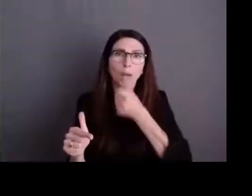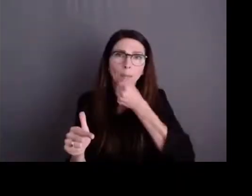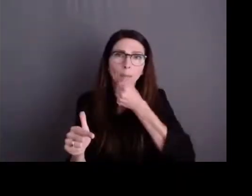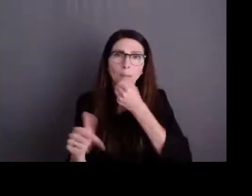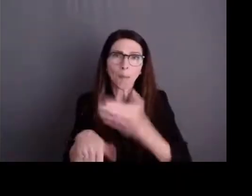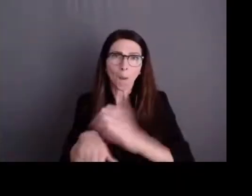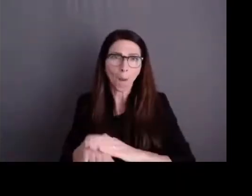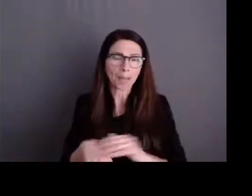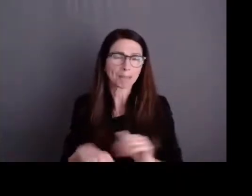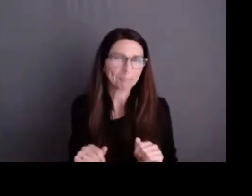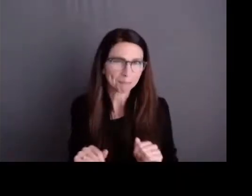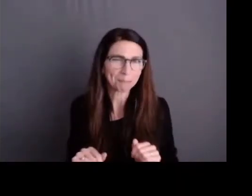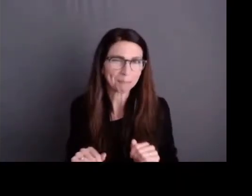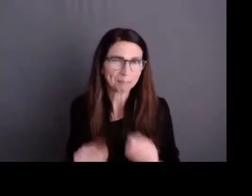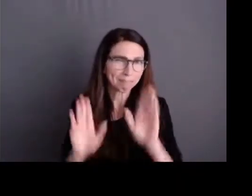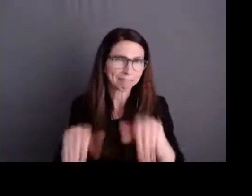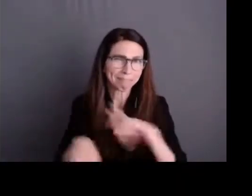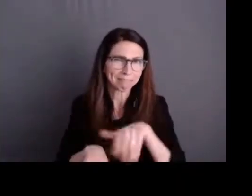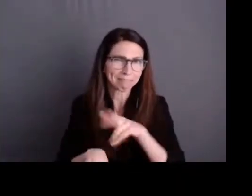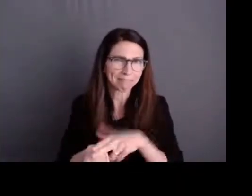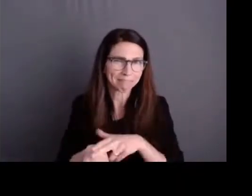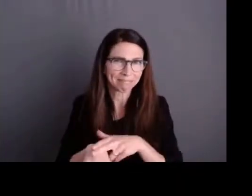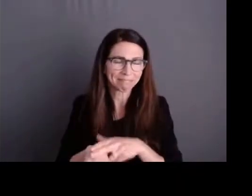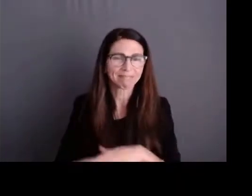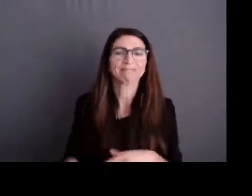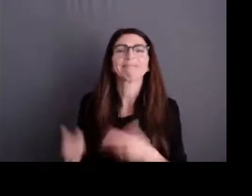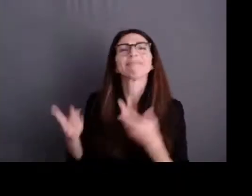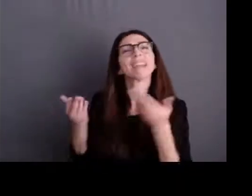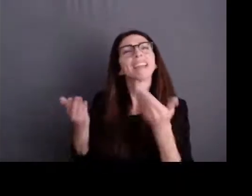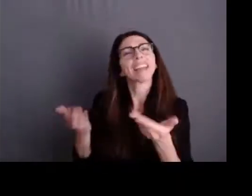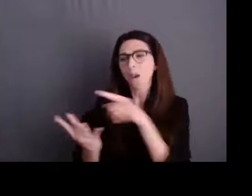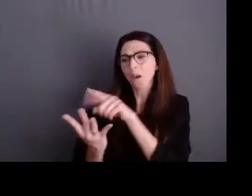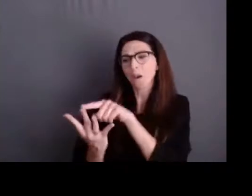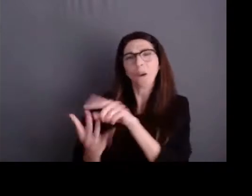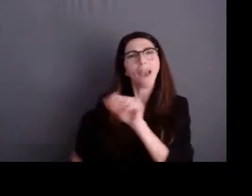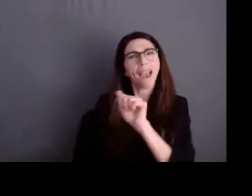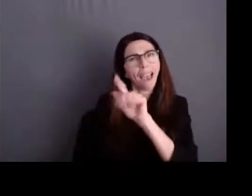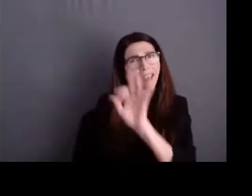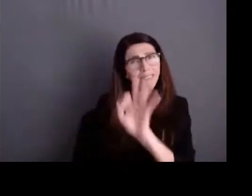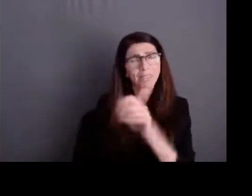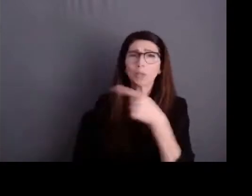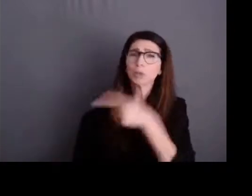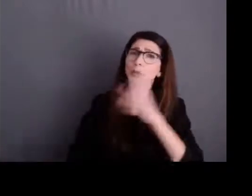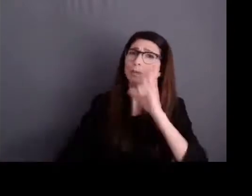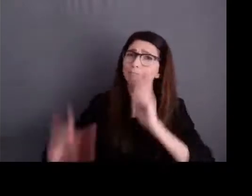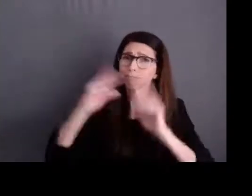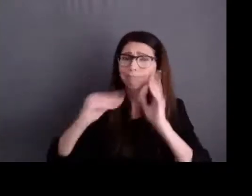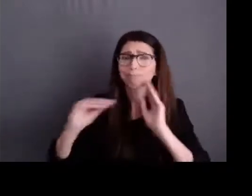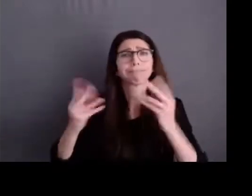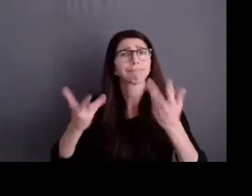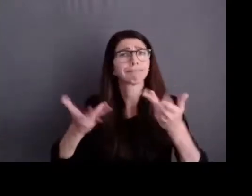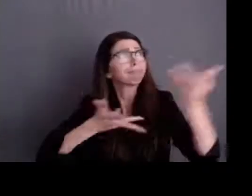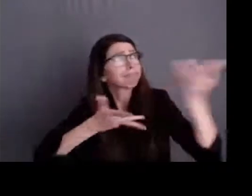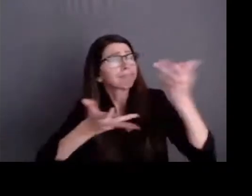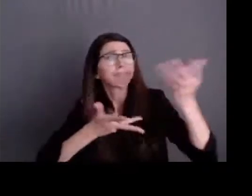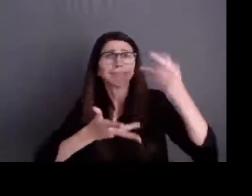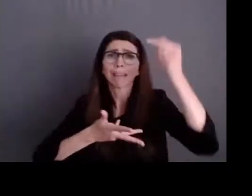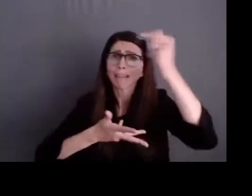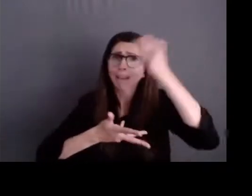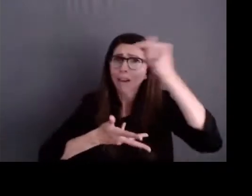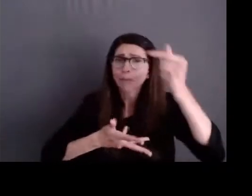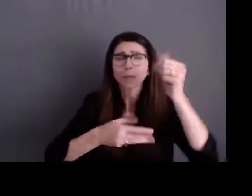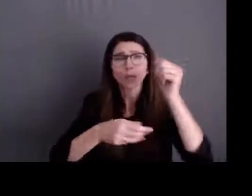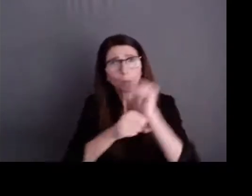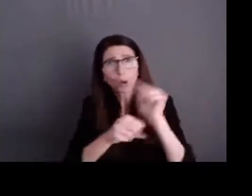So, Alf, you have obviously a vast amount of government experience. Judging from